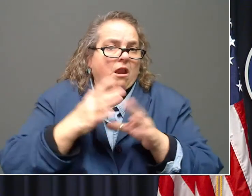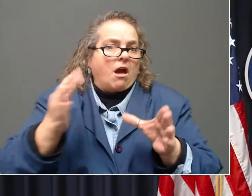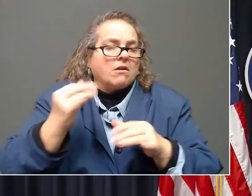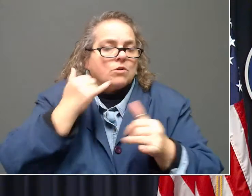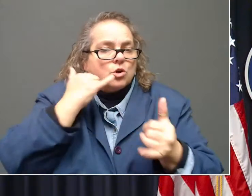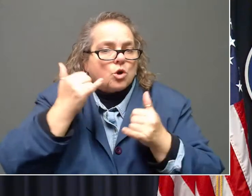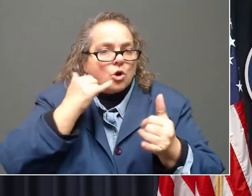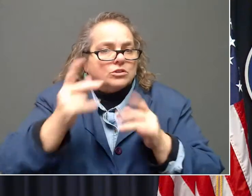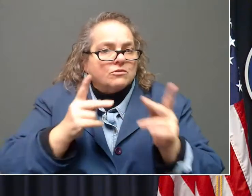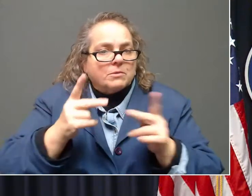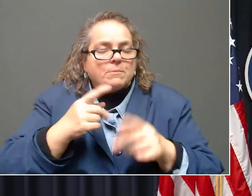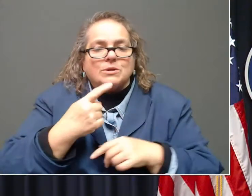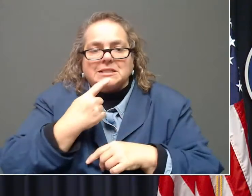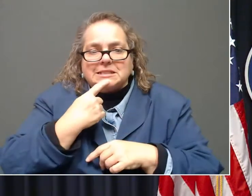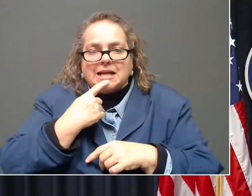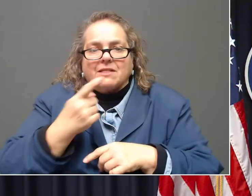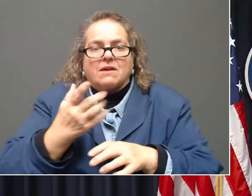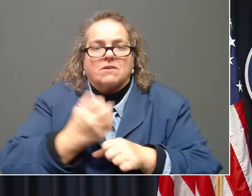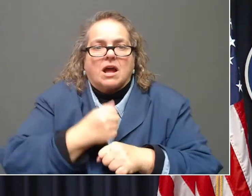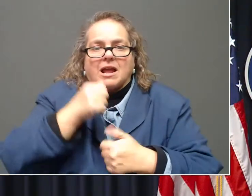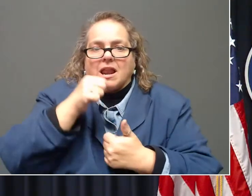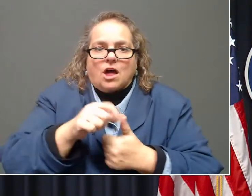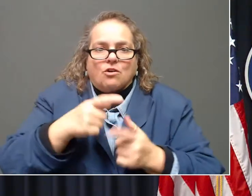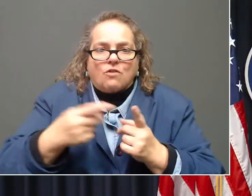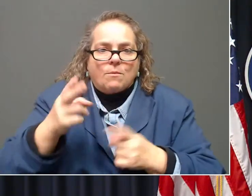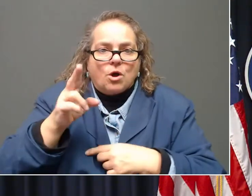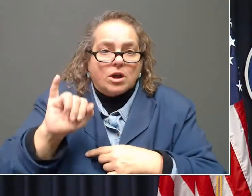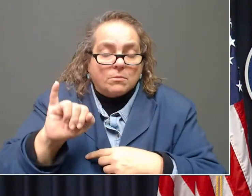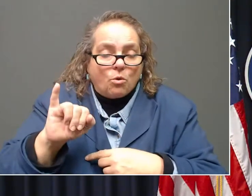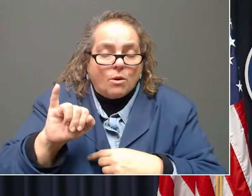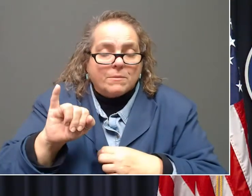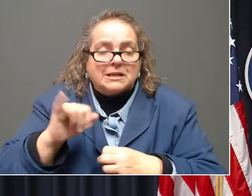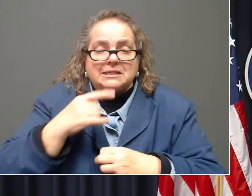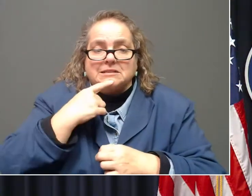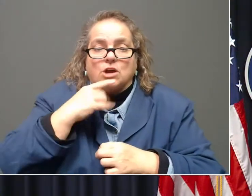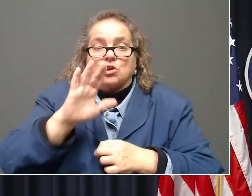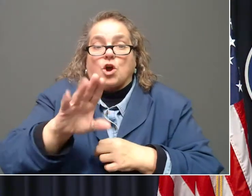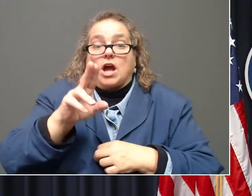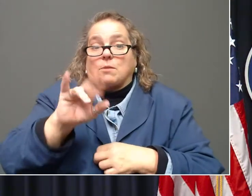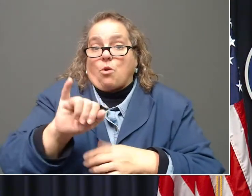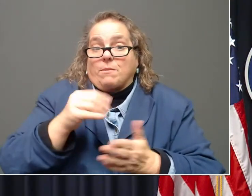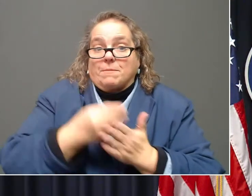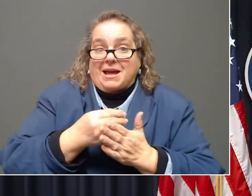network out. And as we get more vaccine, be ready to deploy it efficiently.